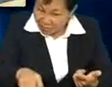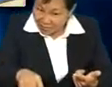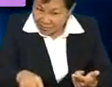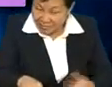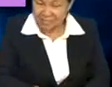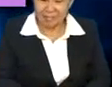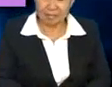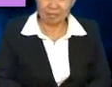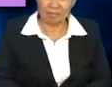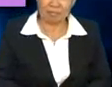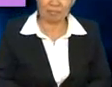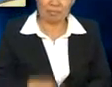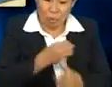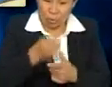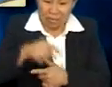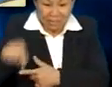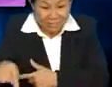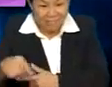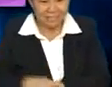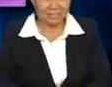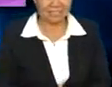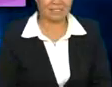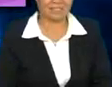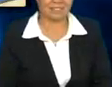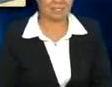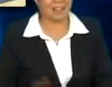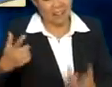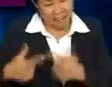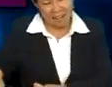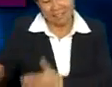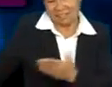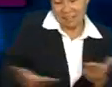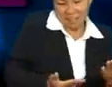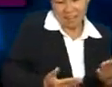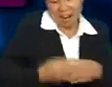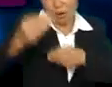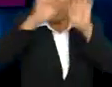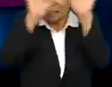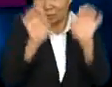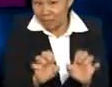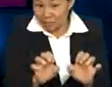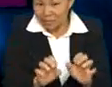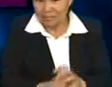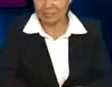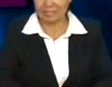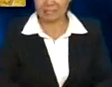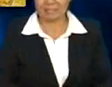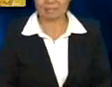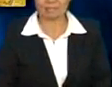This one? Or this one? Let's carry out an experiment.